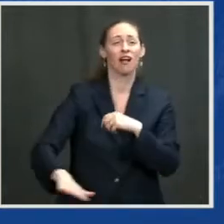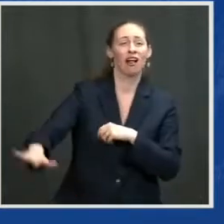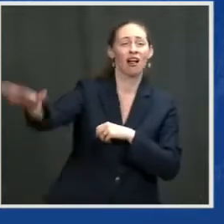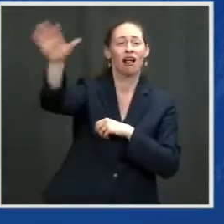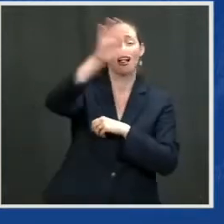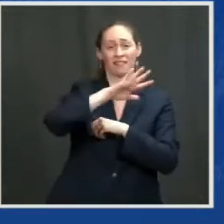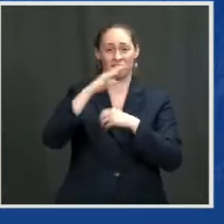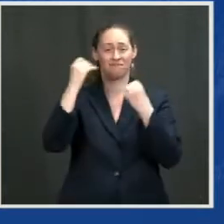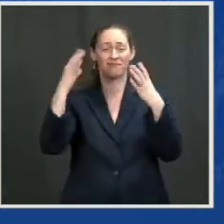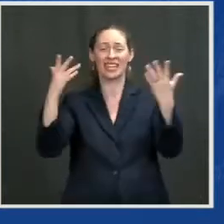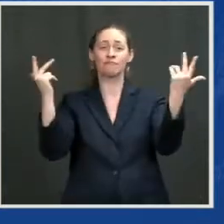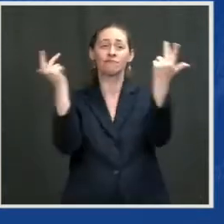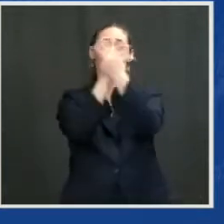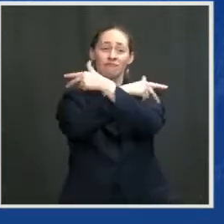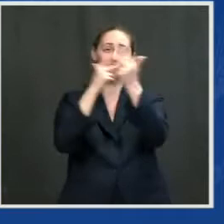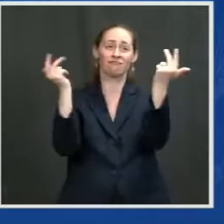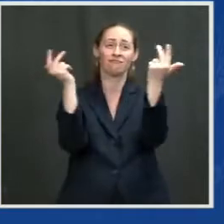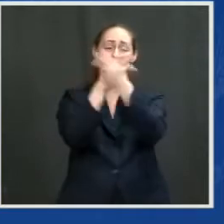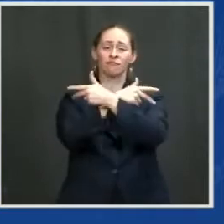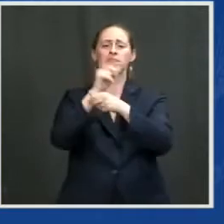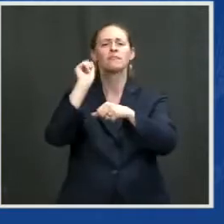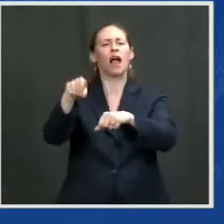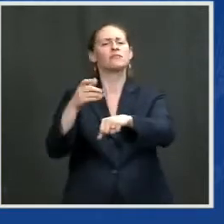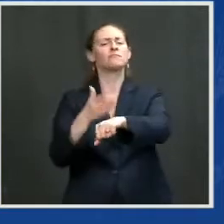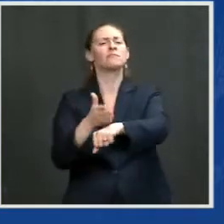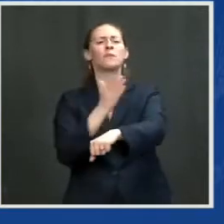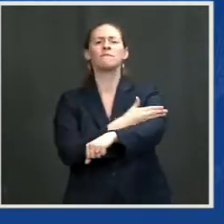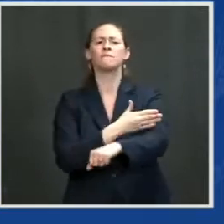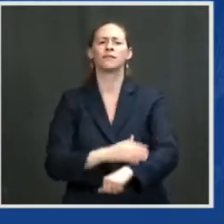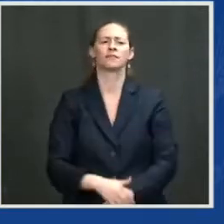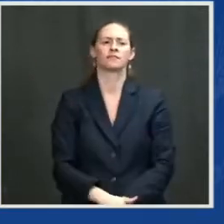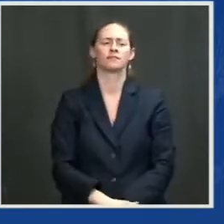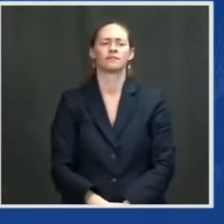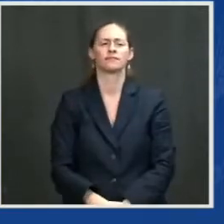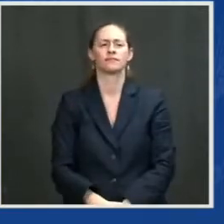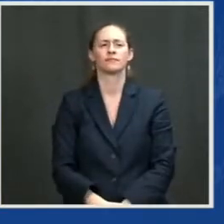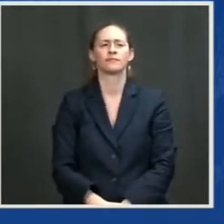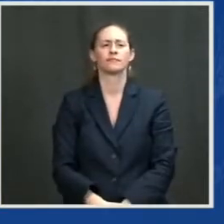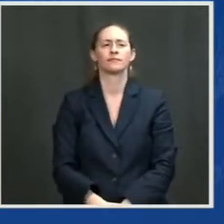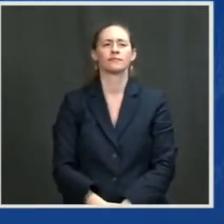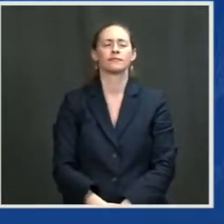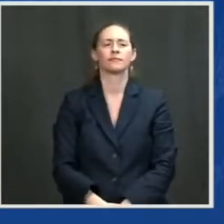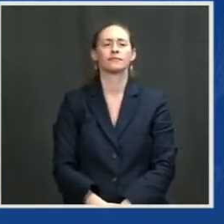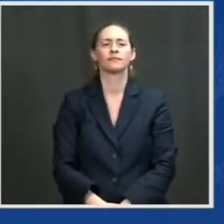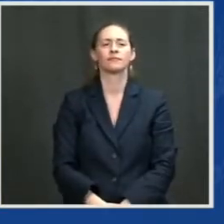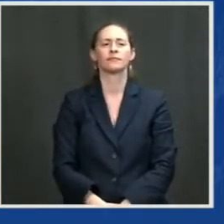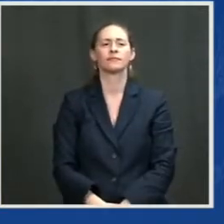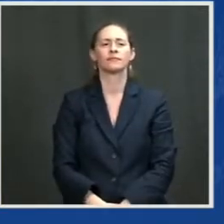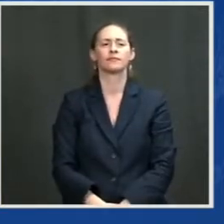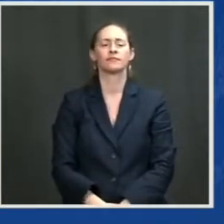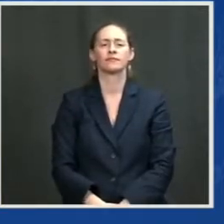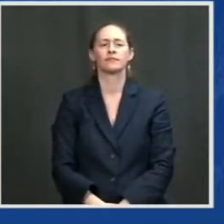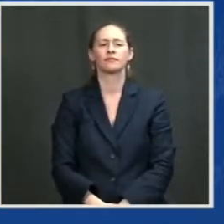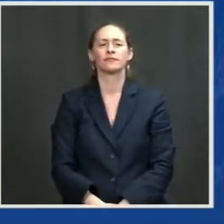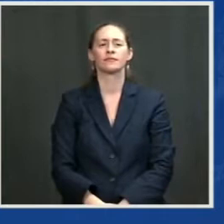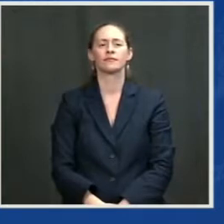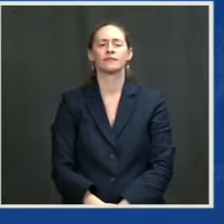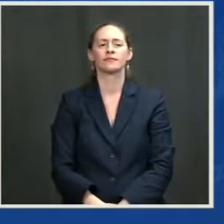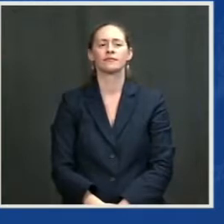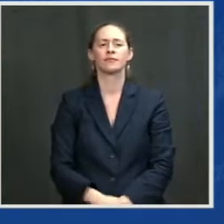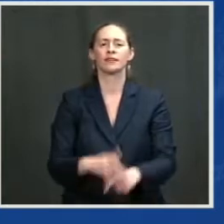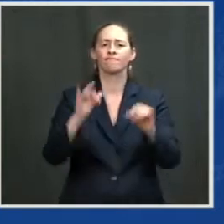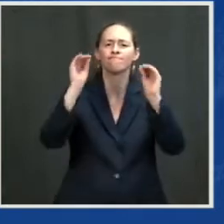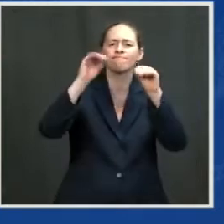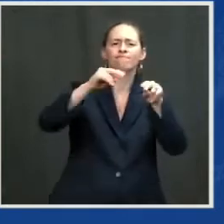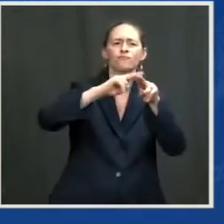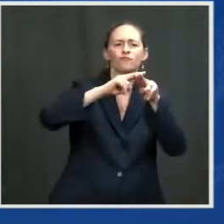you build better roads or extend the train line over to the next town or install reliable high-speed internet, it sparks